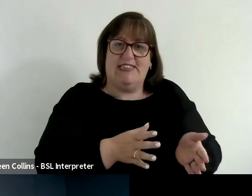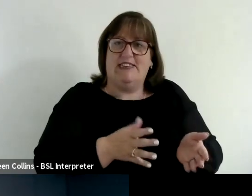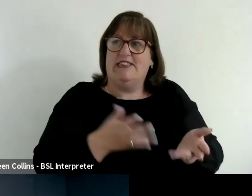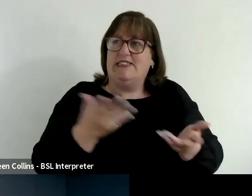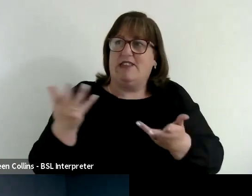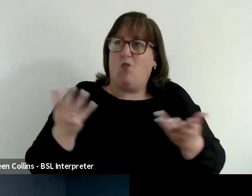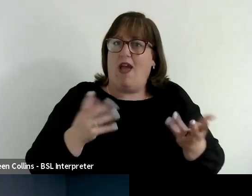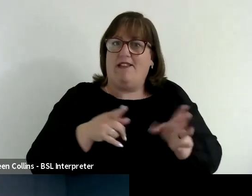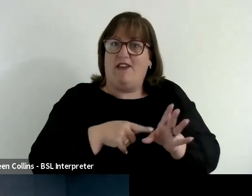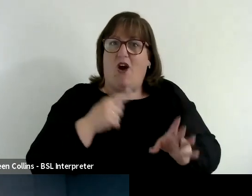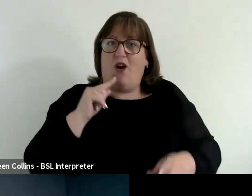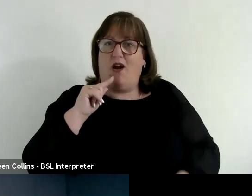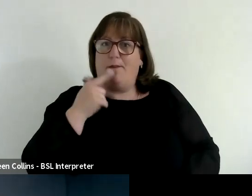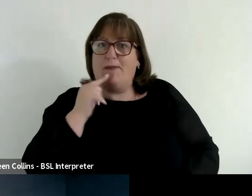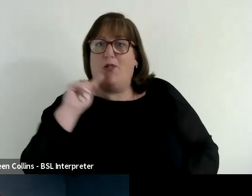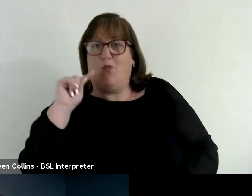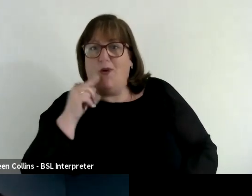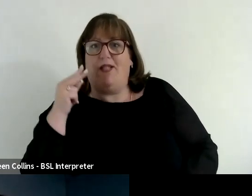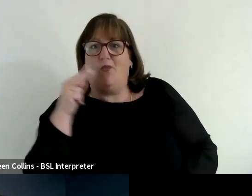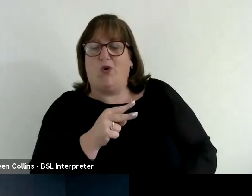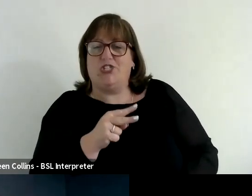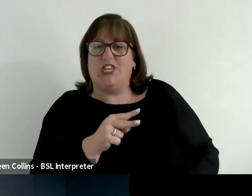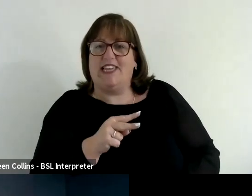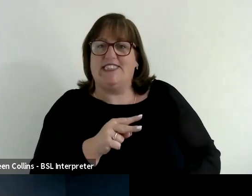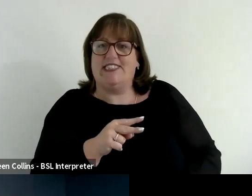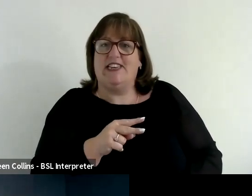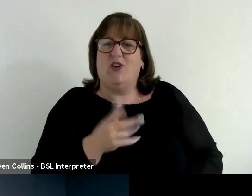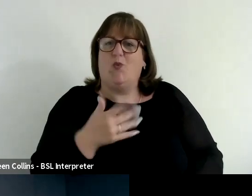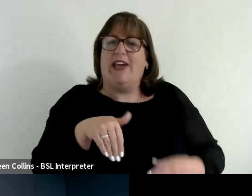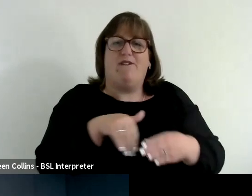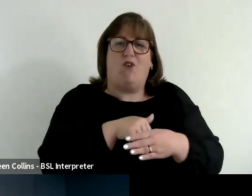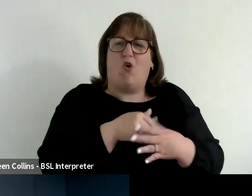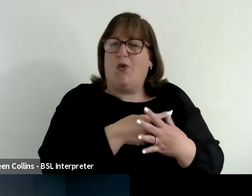got deals with all the social media channels, Instagram, TikTok,